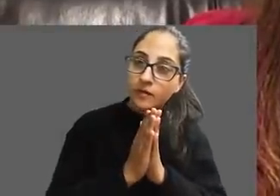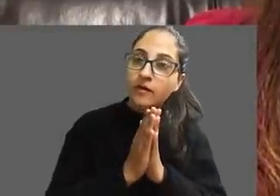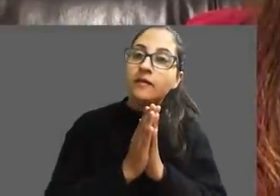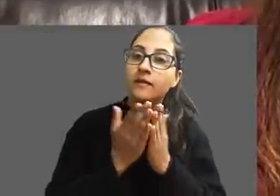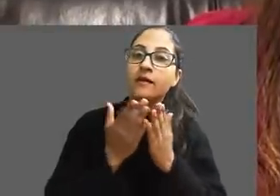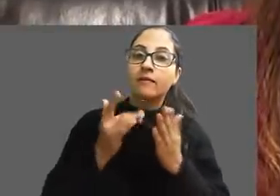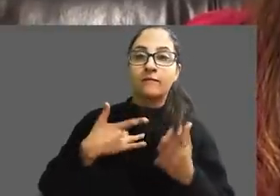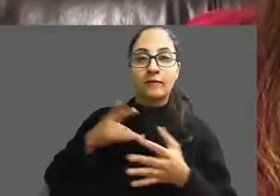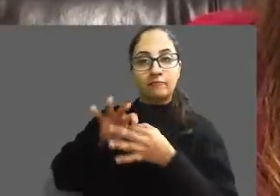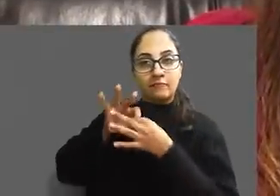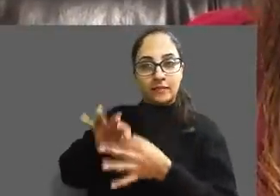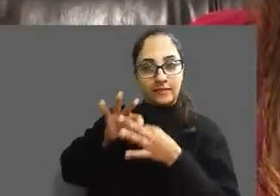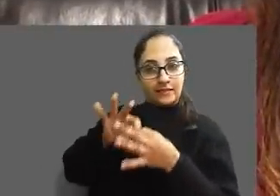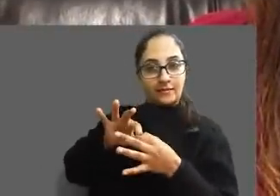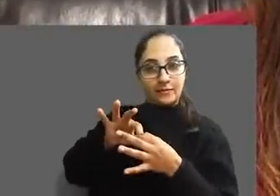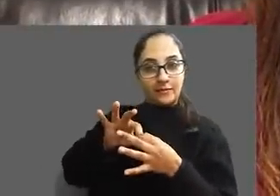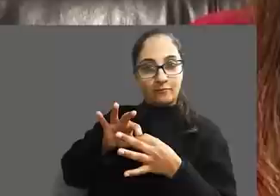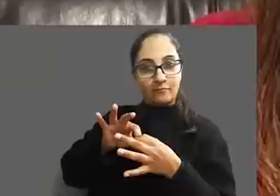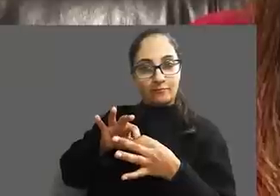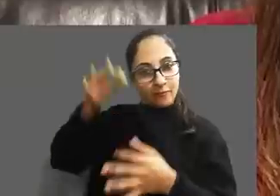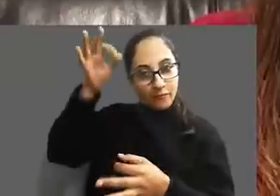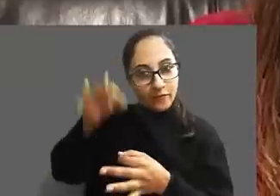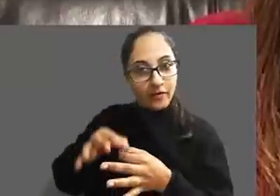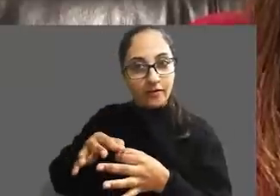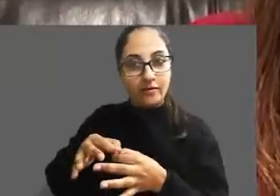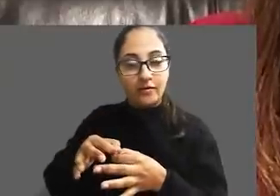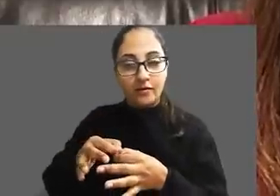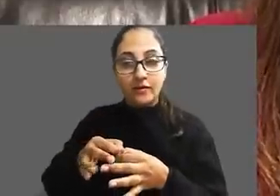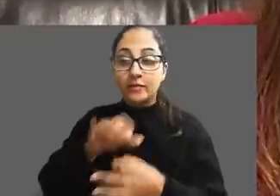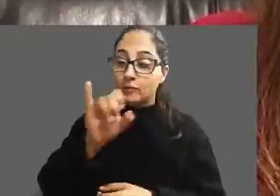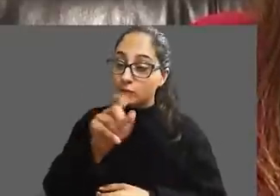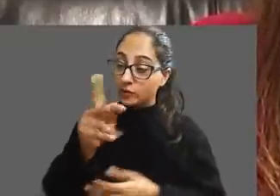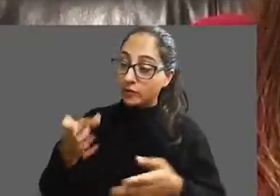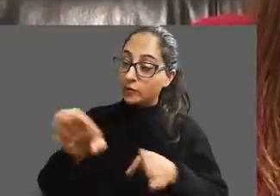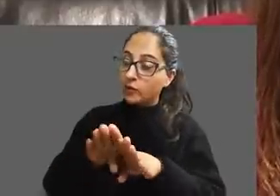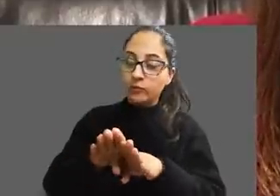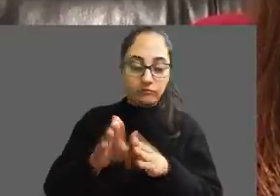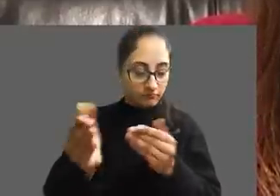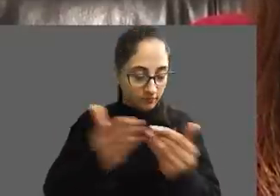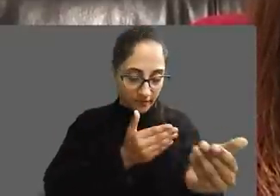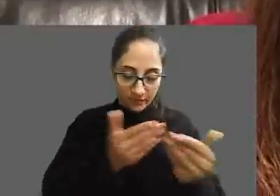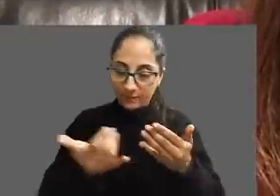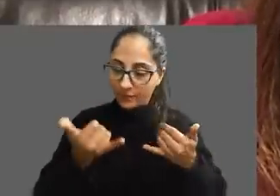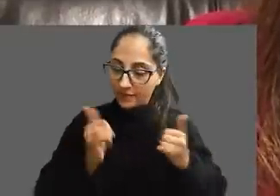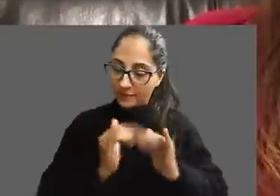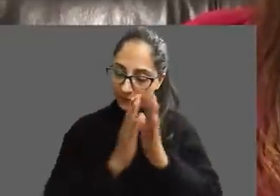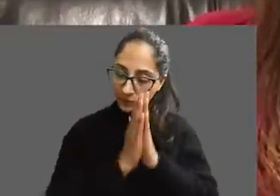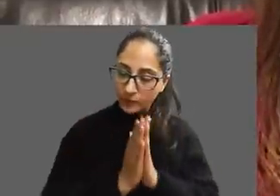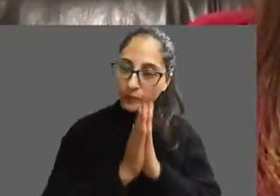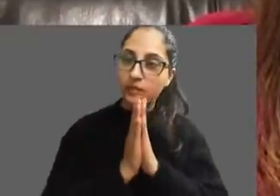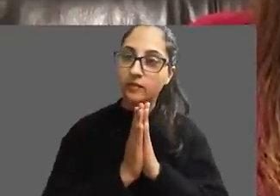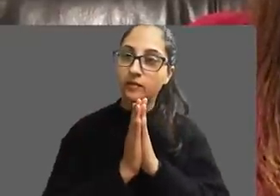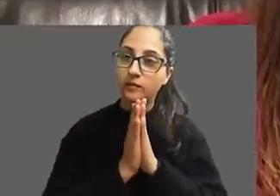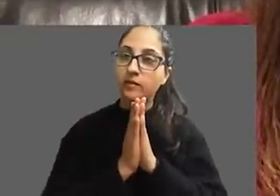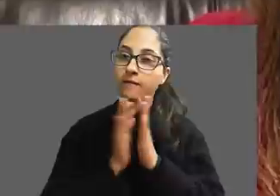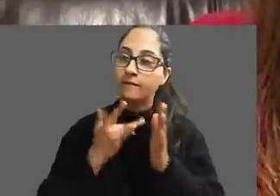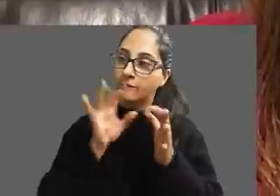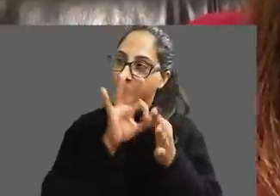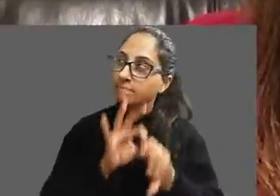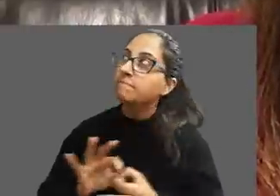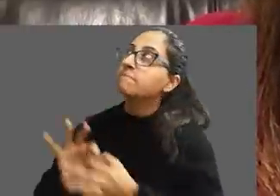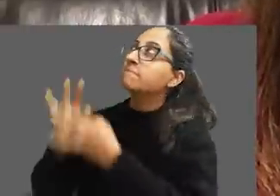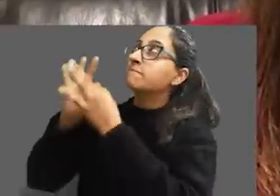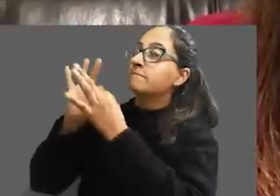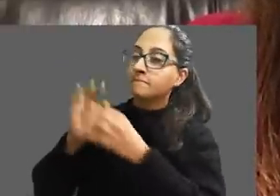shows that even though we can't go to Jamaat Khana, we still can bring those feelings into our lives and into our homes when we do things like recite